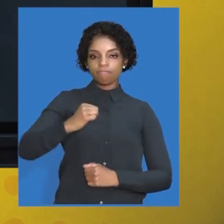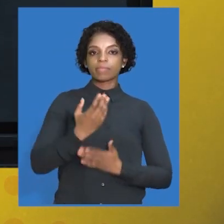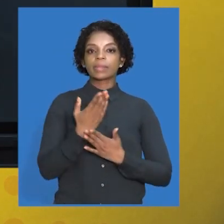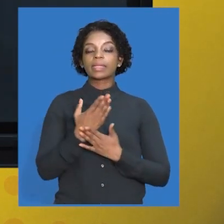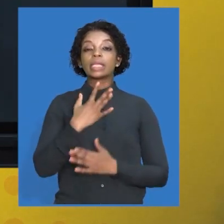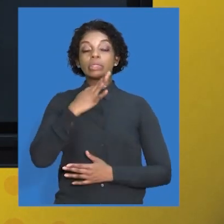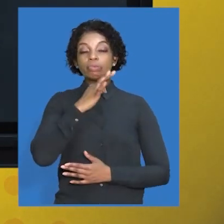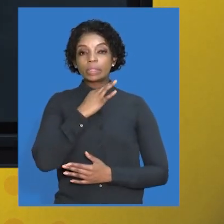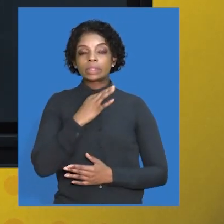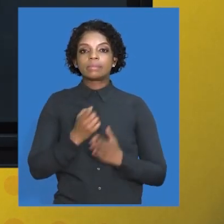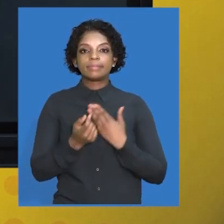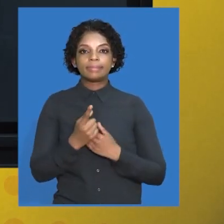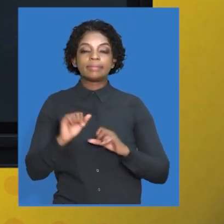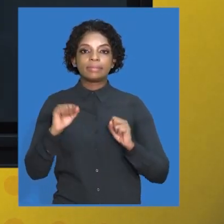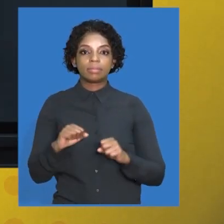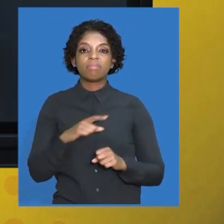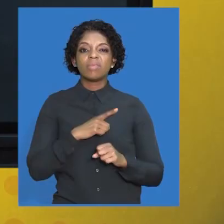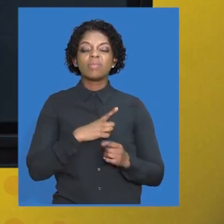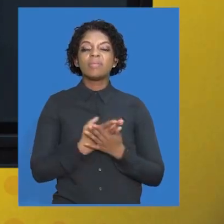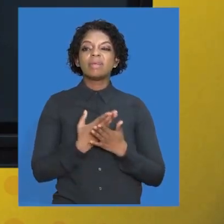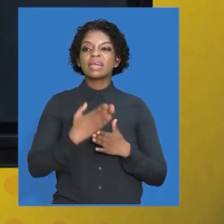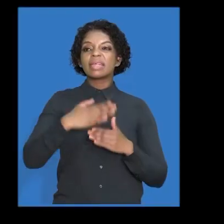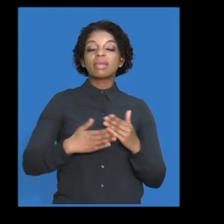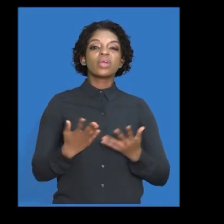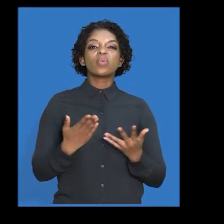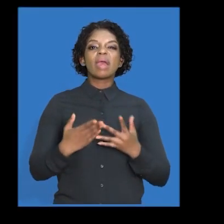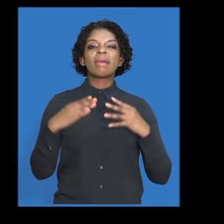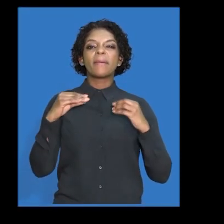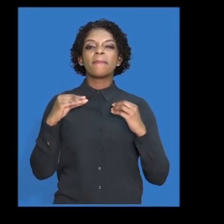may result in the business being able to grow even more.